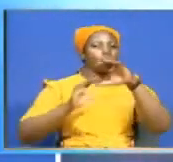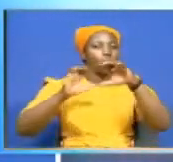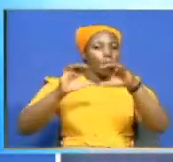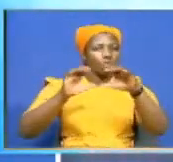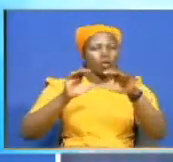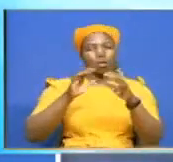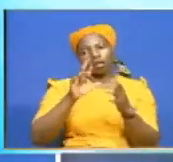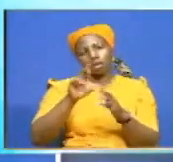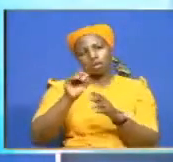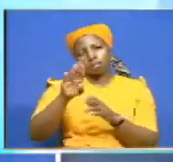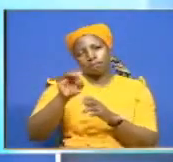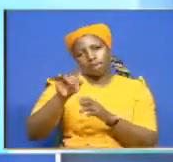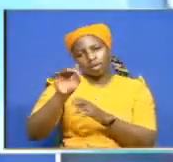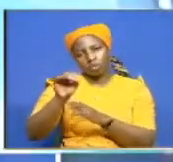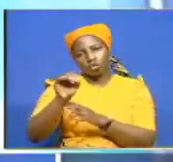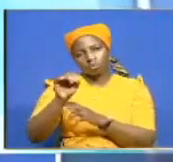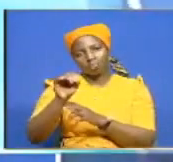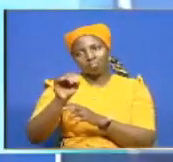Oliveira